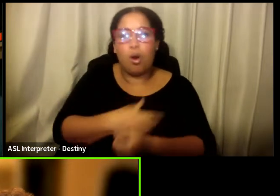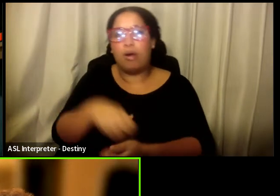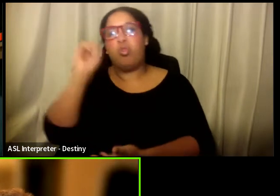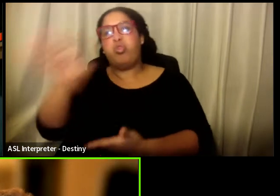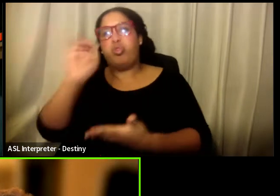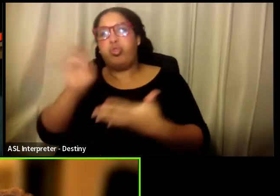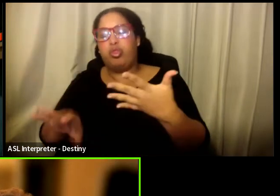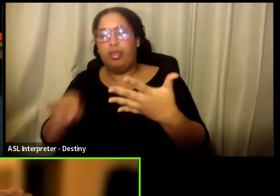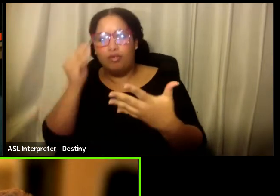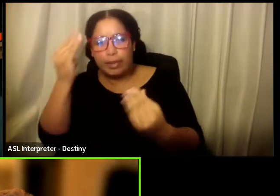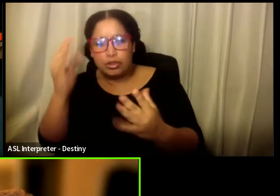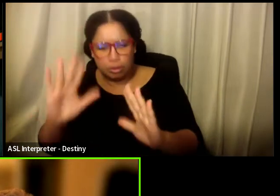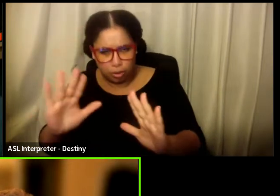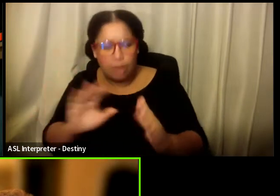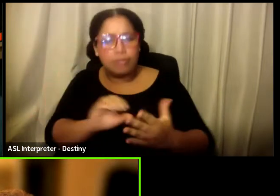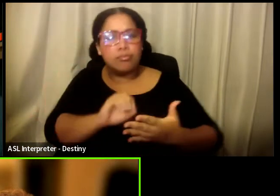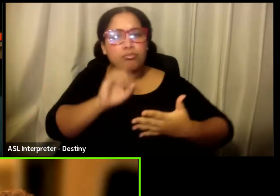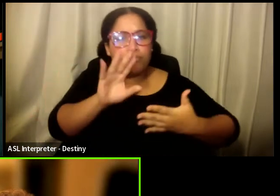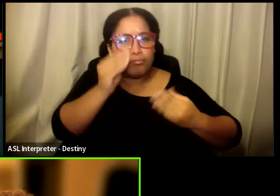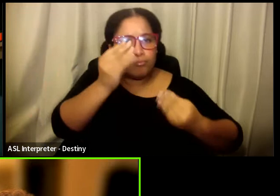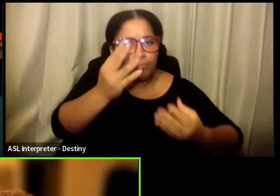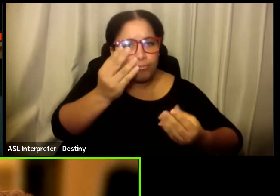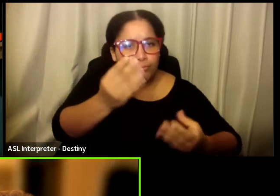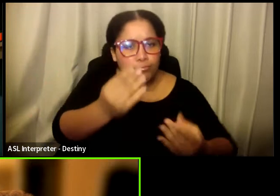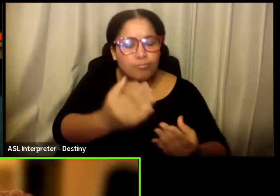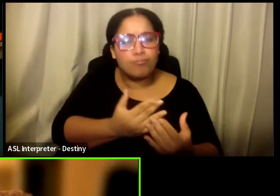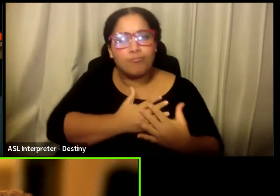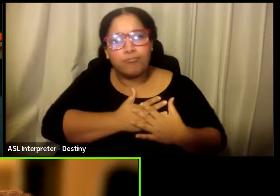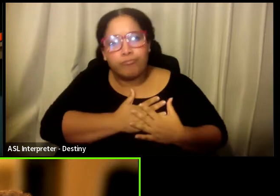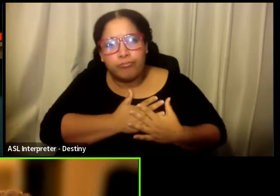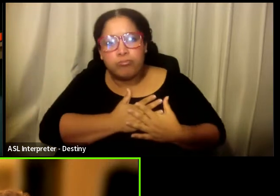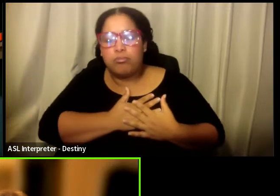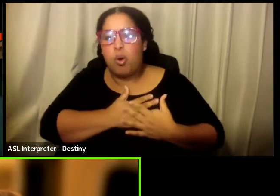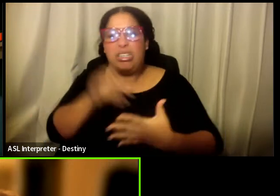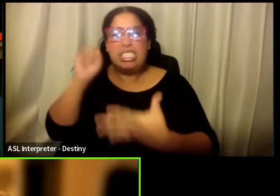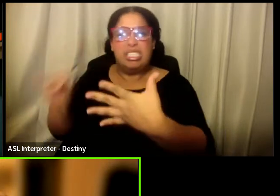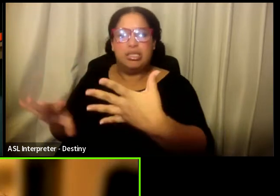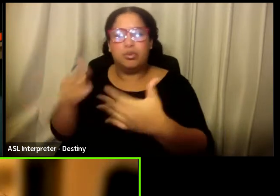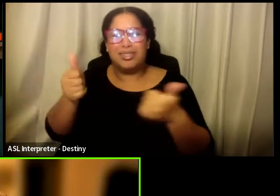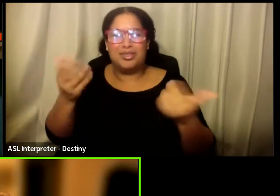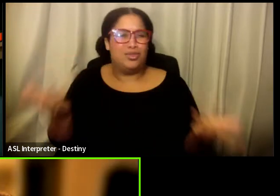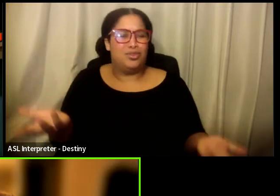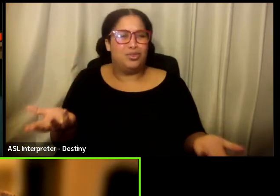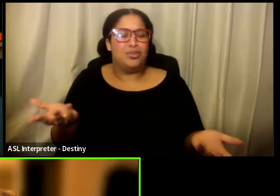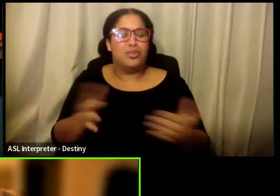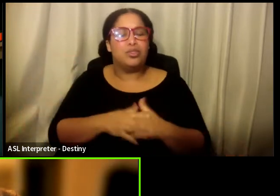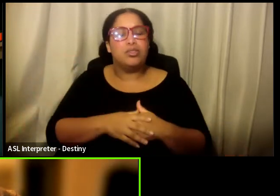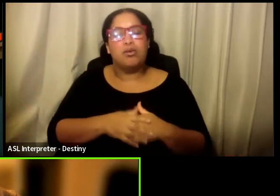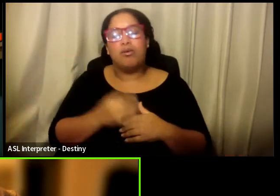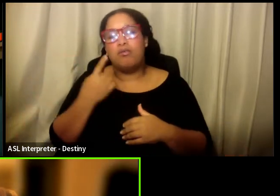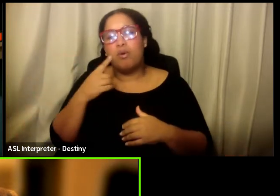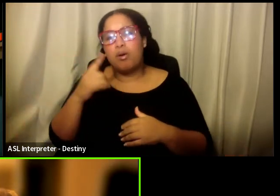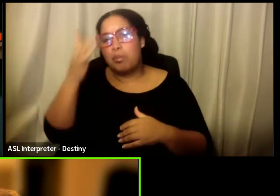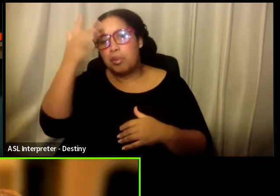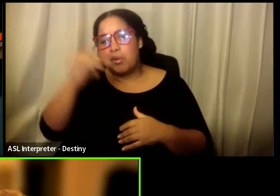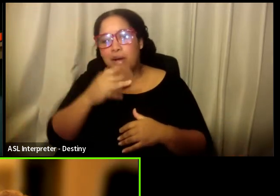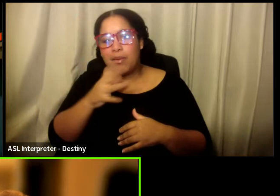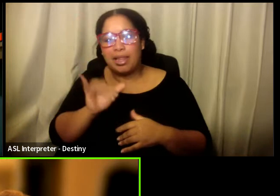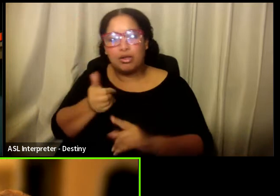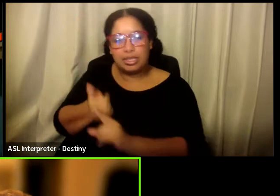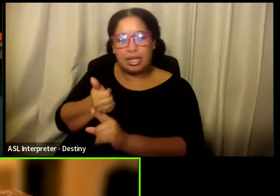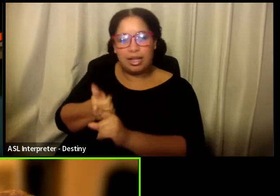people with the truth? You know, and you know, I think, you know, for a, you know, a brilliant woman like herself,